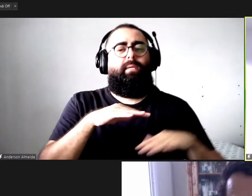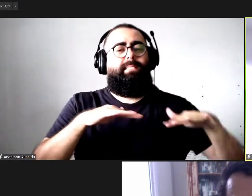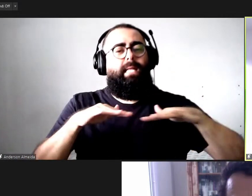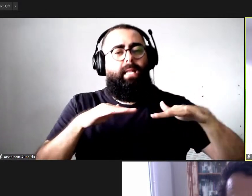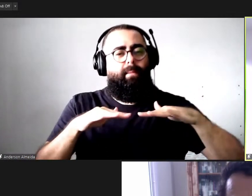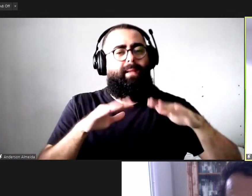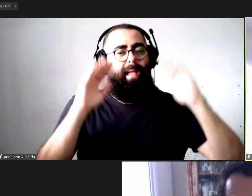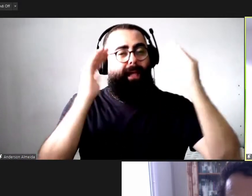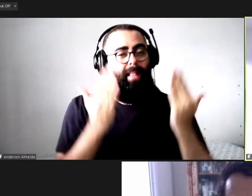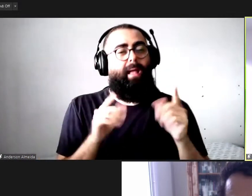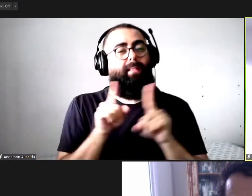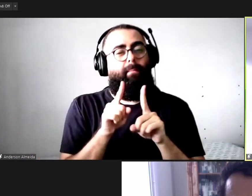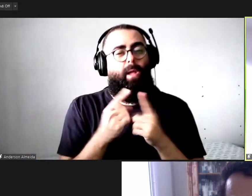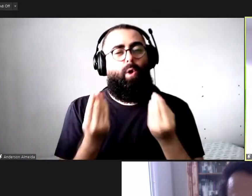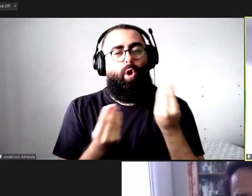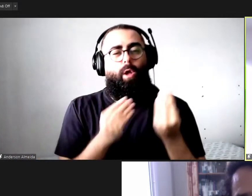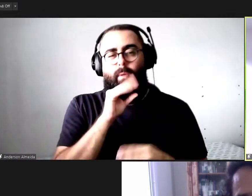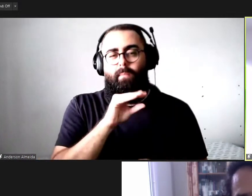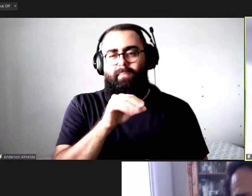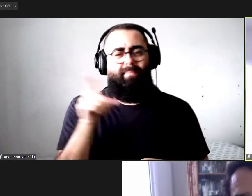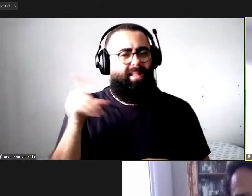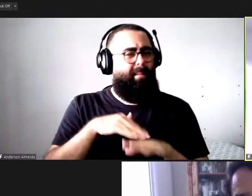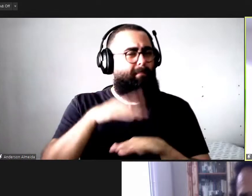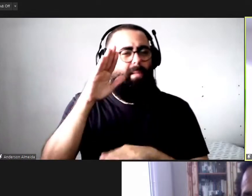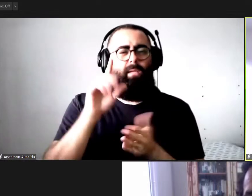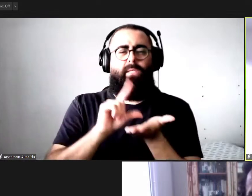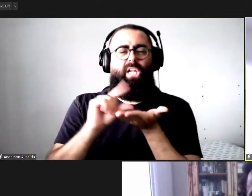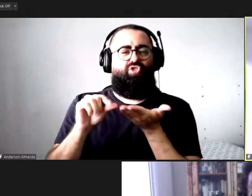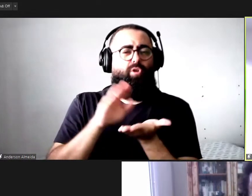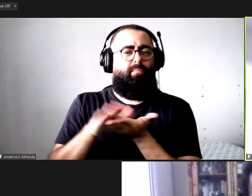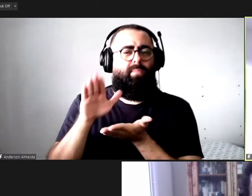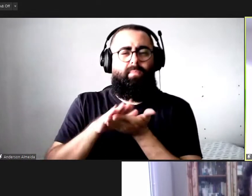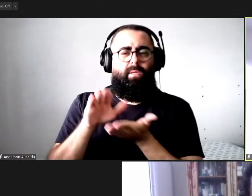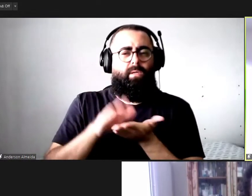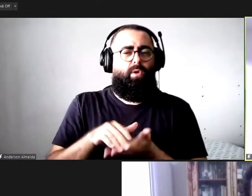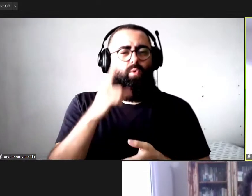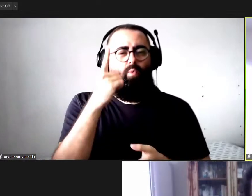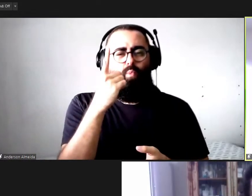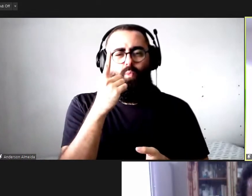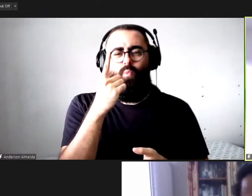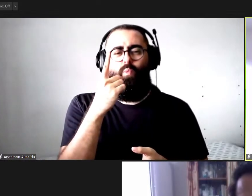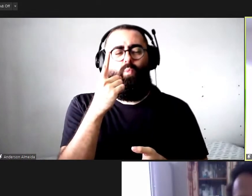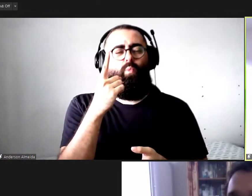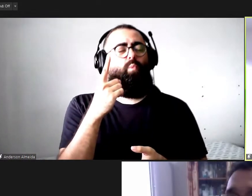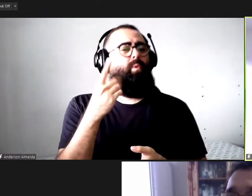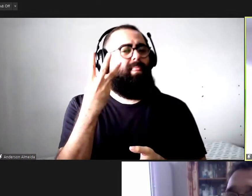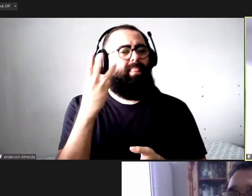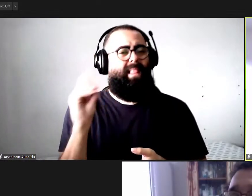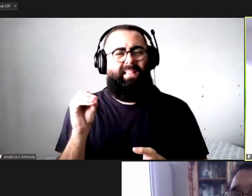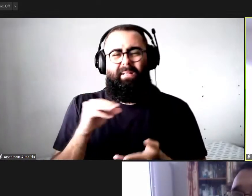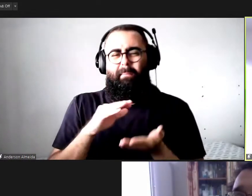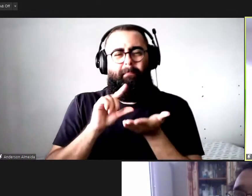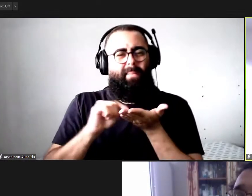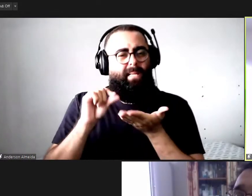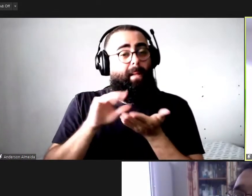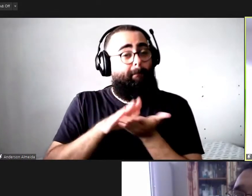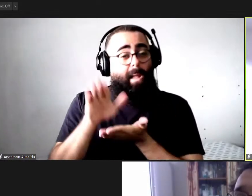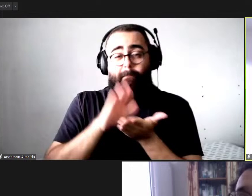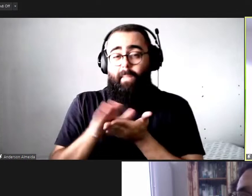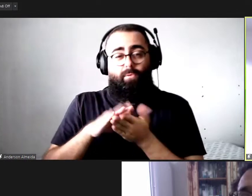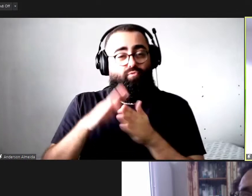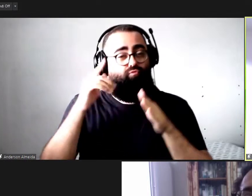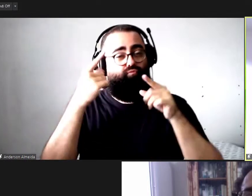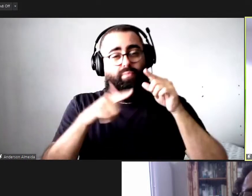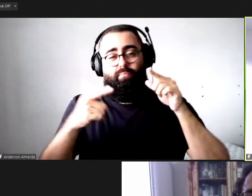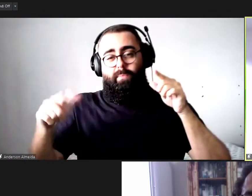prosody. He has published more than 130 papers in international and national journals and conference proceedings, besides the